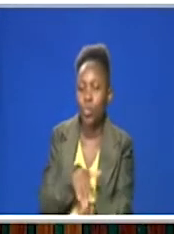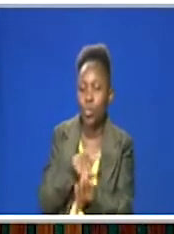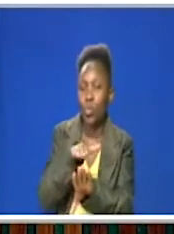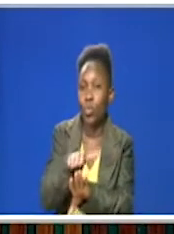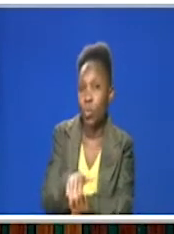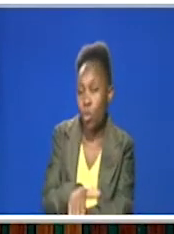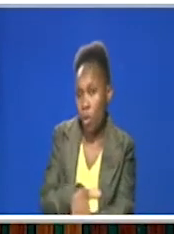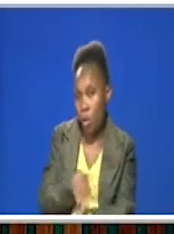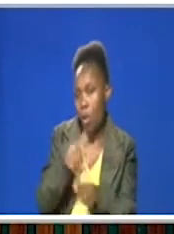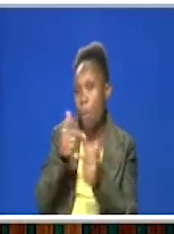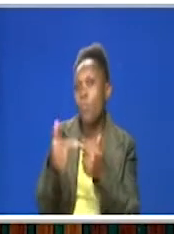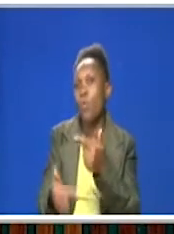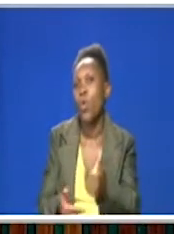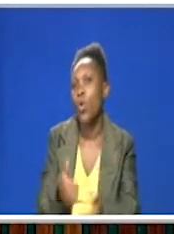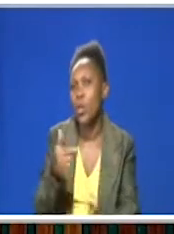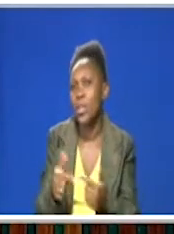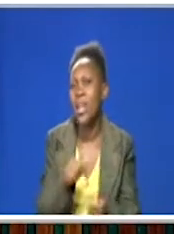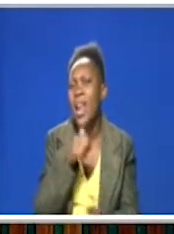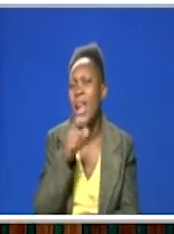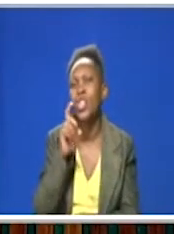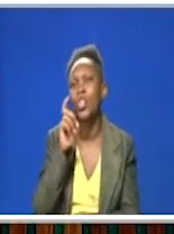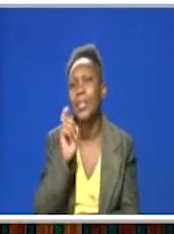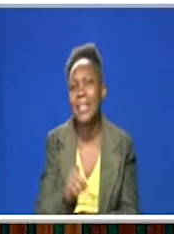not require energy, but as long as